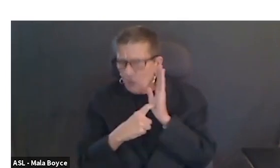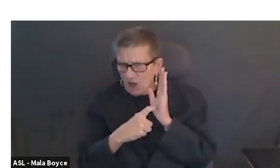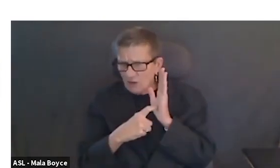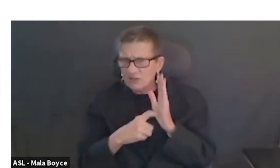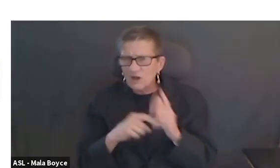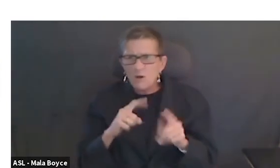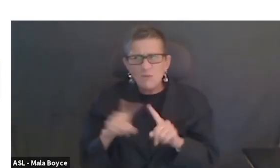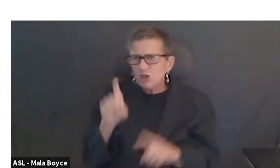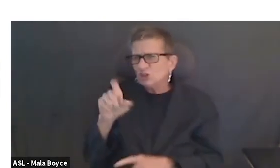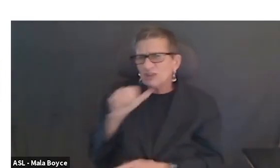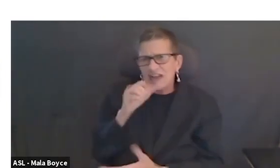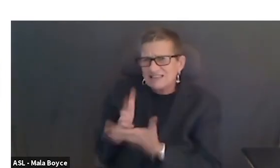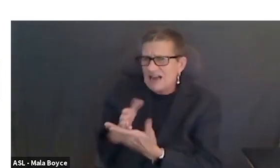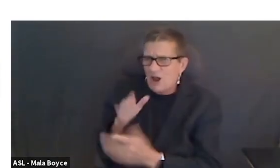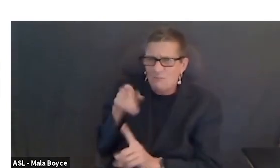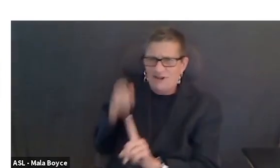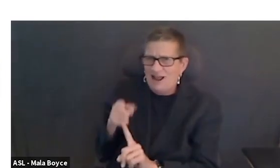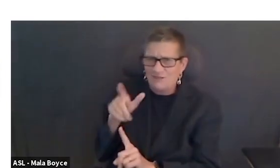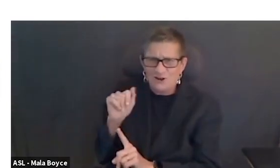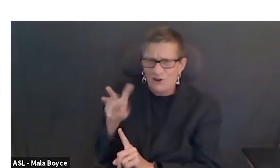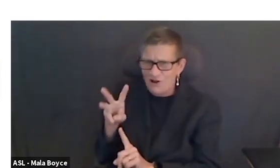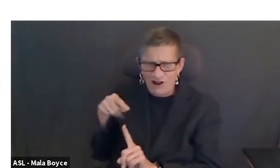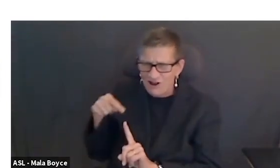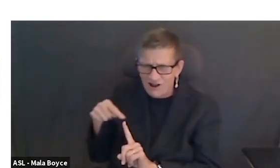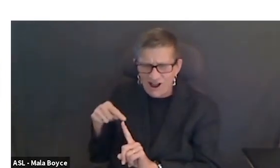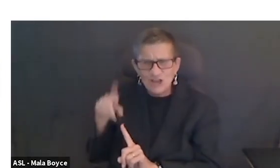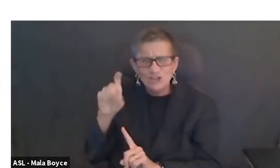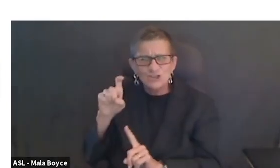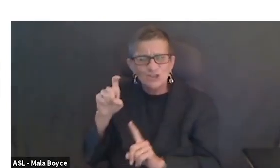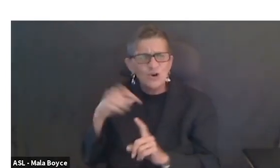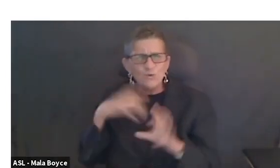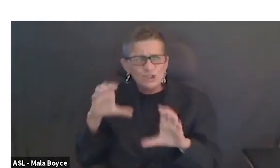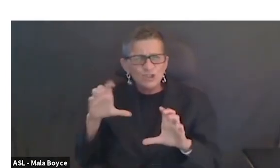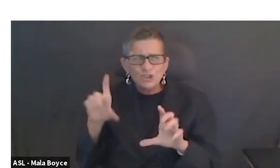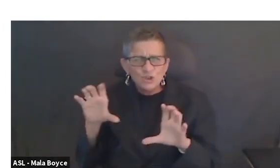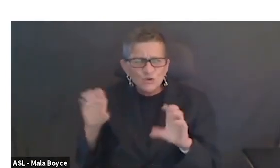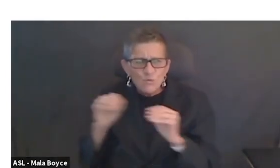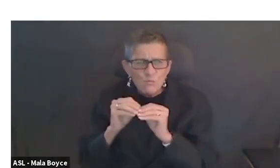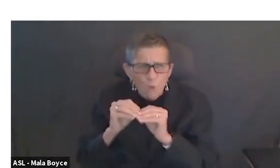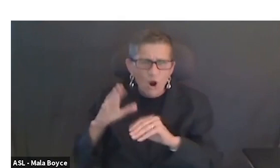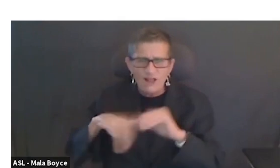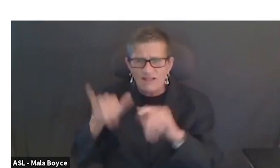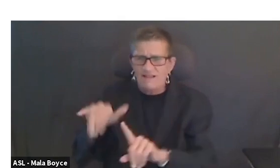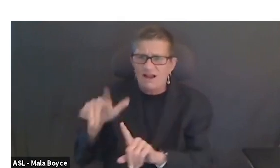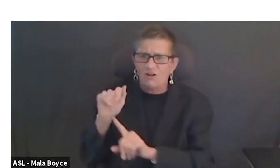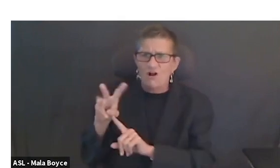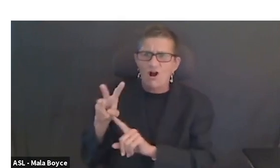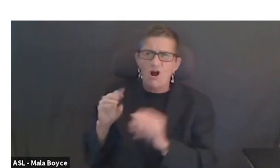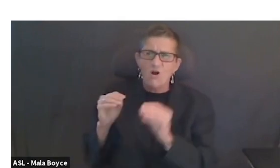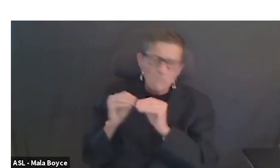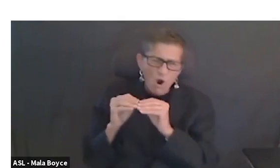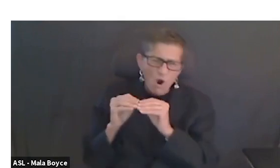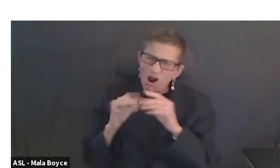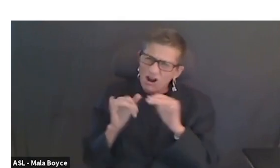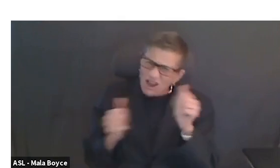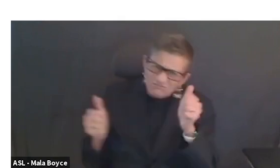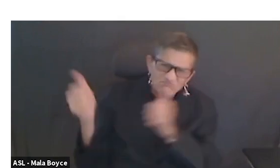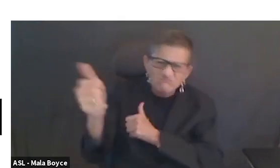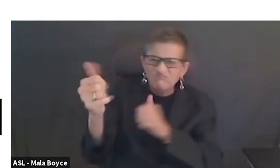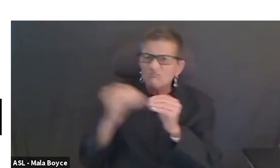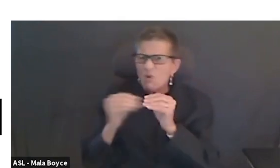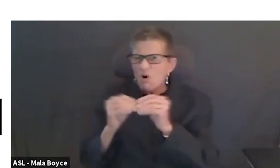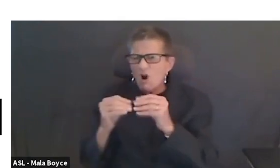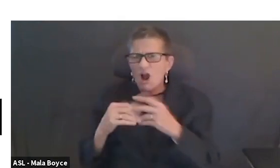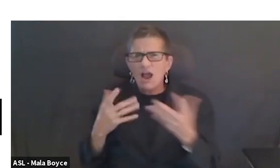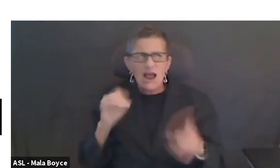stop there. It should always be an opportunity to go beyond compliance, as we've said in past sessions. And I think listening to the